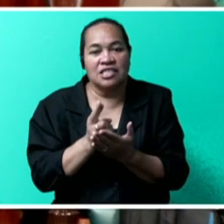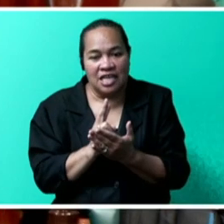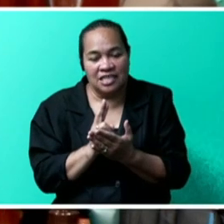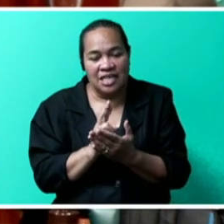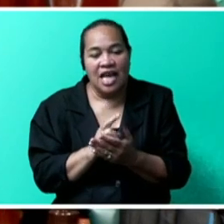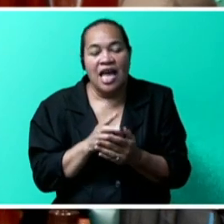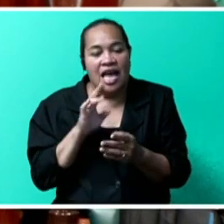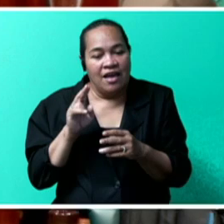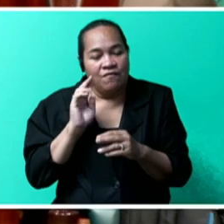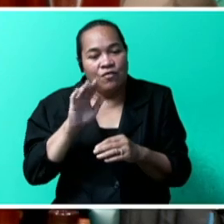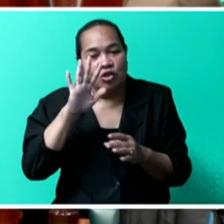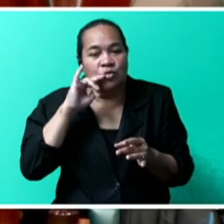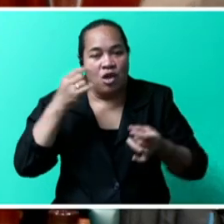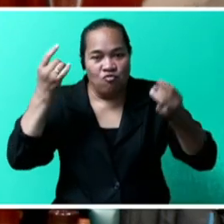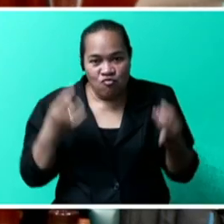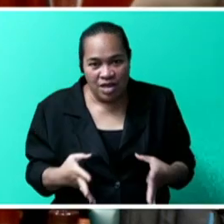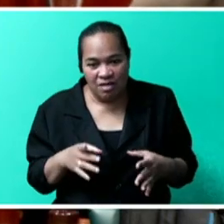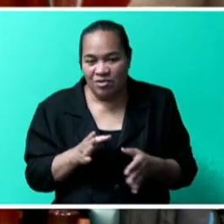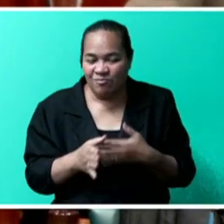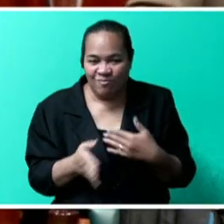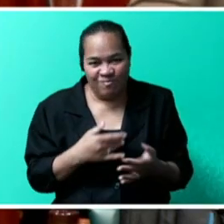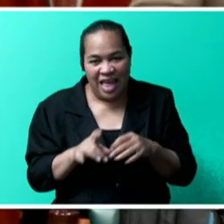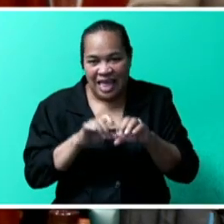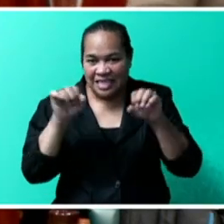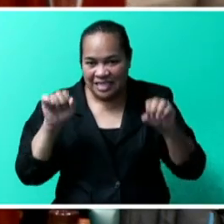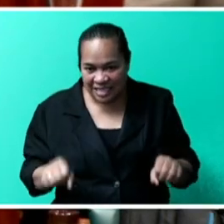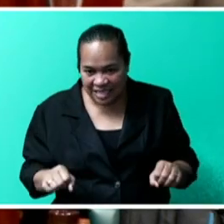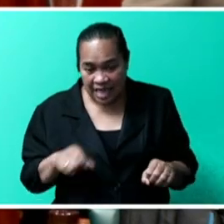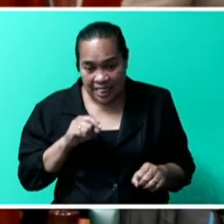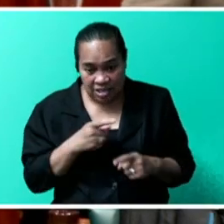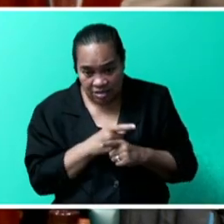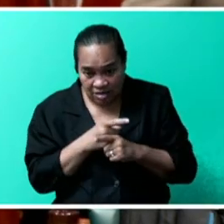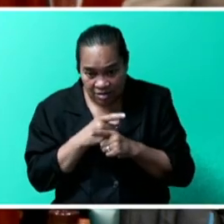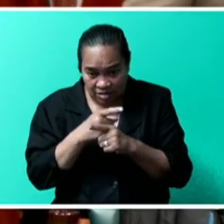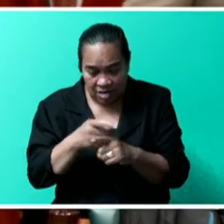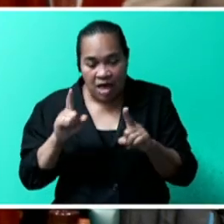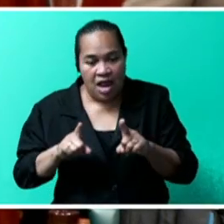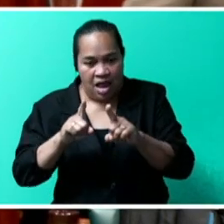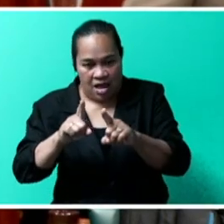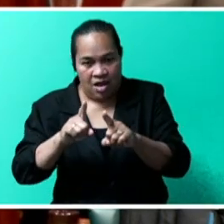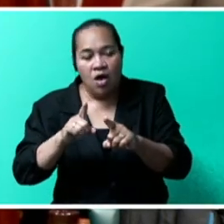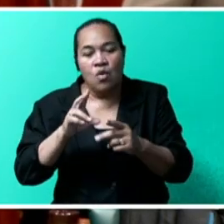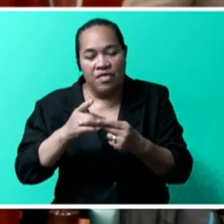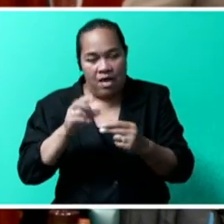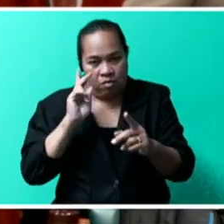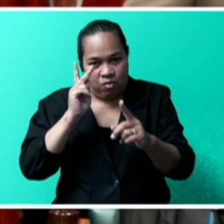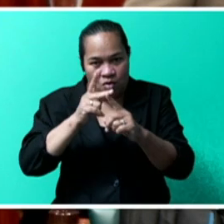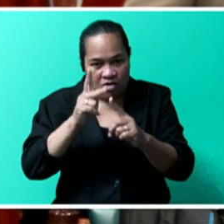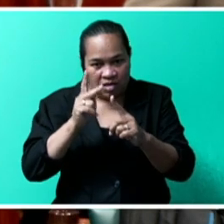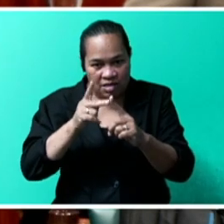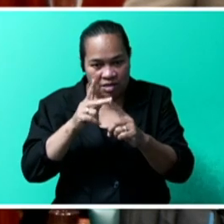future-ready aviation system. This direction is aligned with our broader development priorities, strengthening